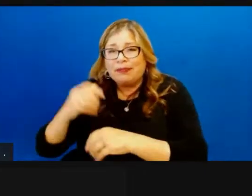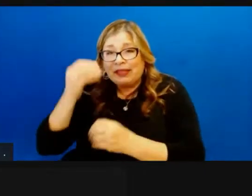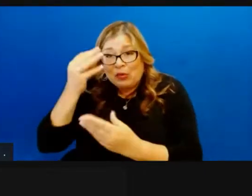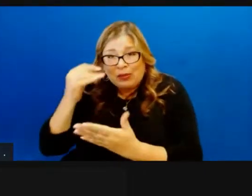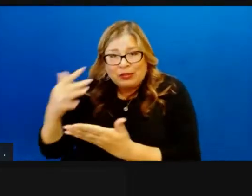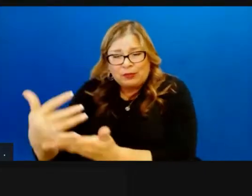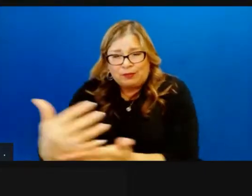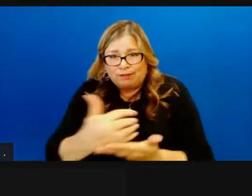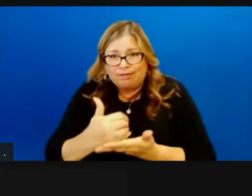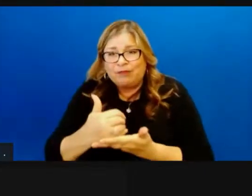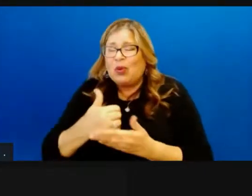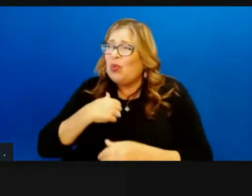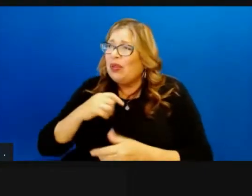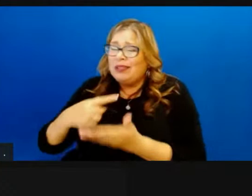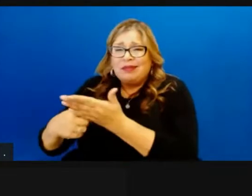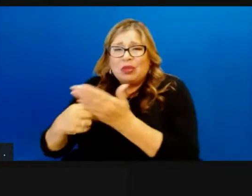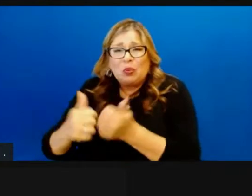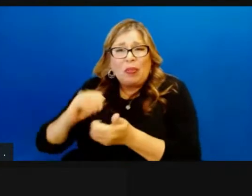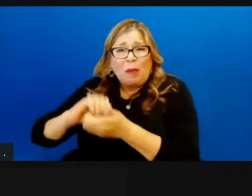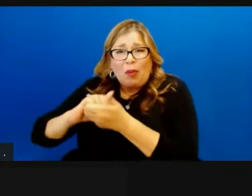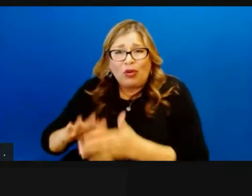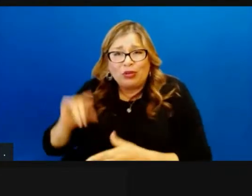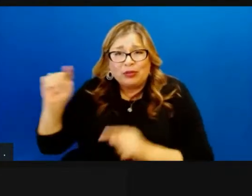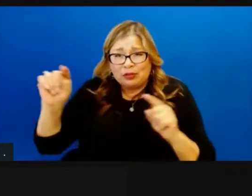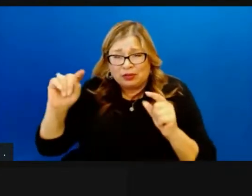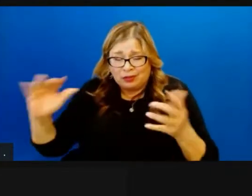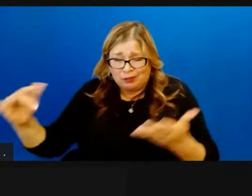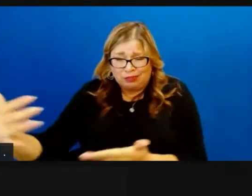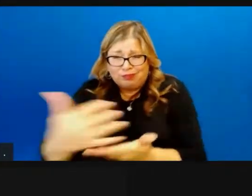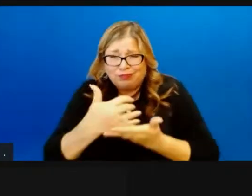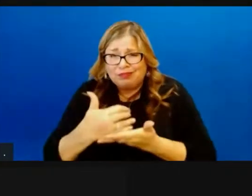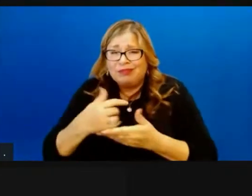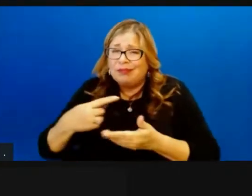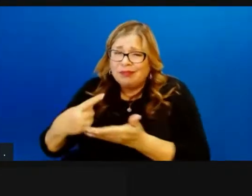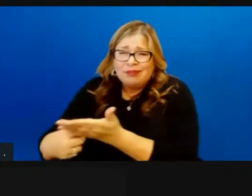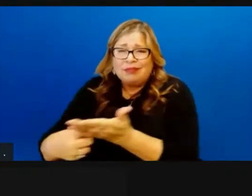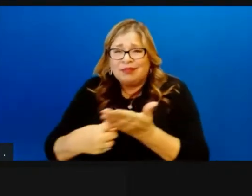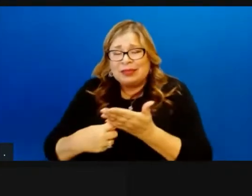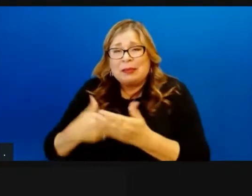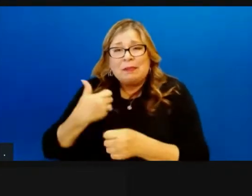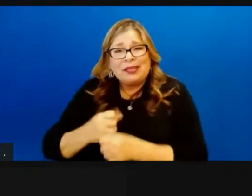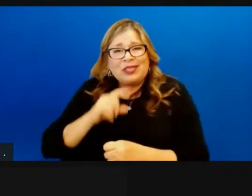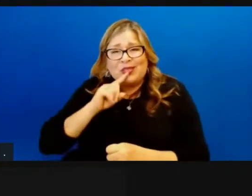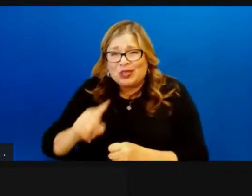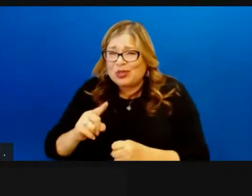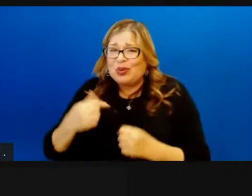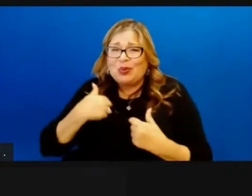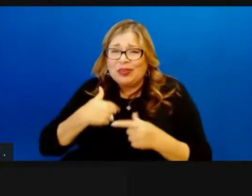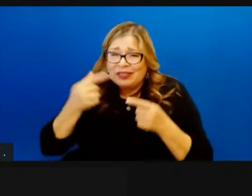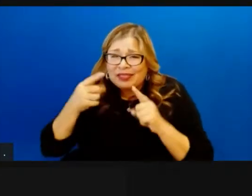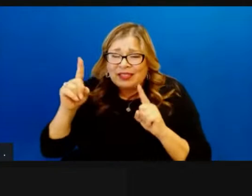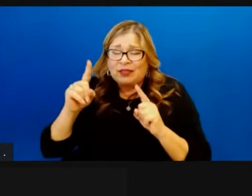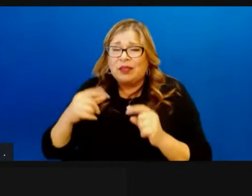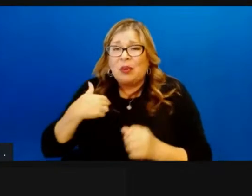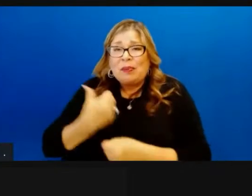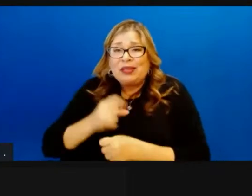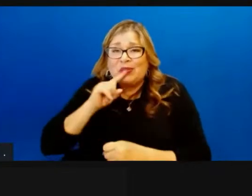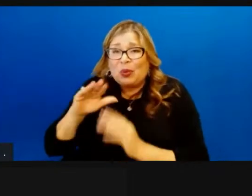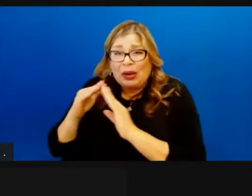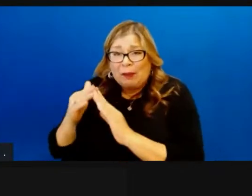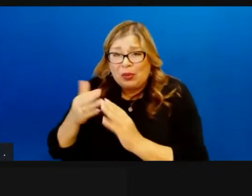is made, that we are doing it successfully and with communities empowered to continue to be safe.